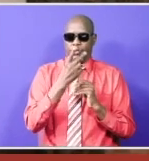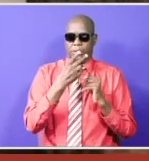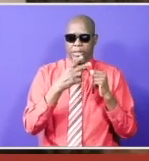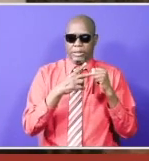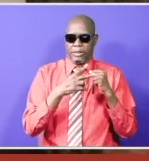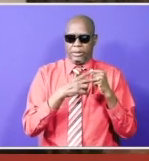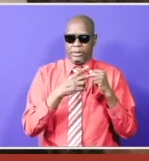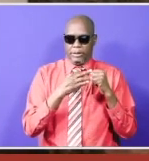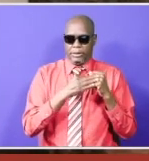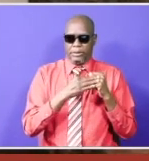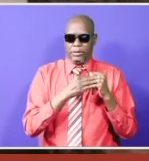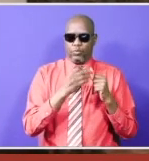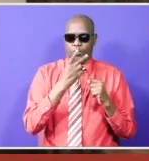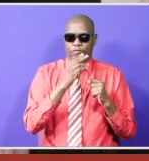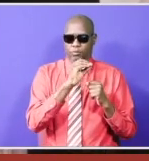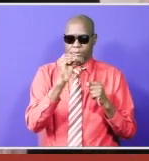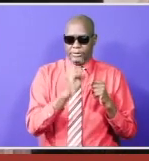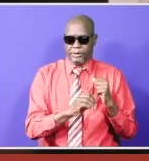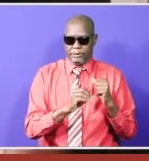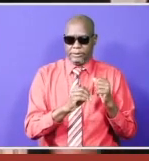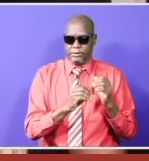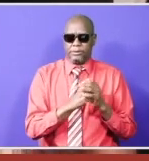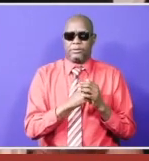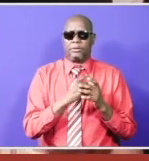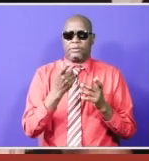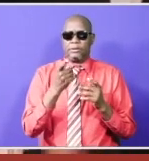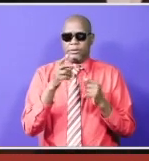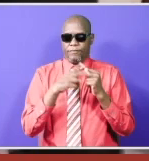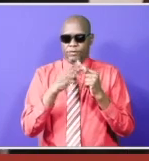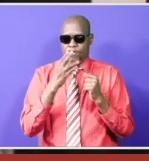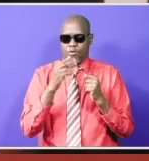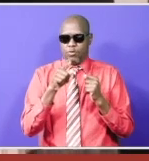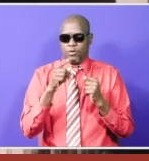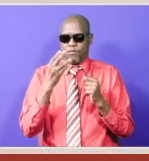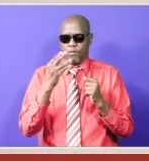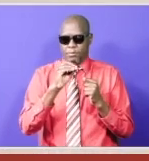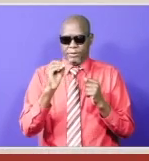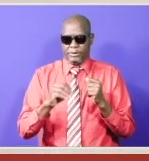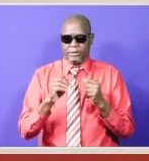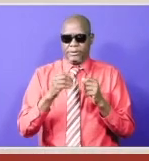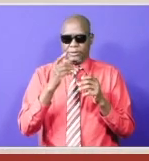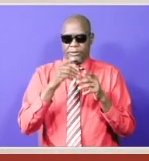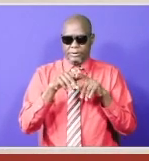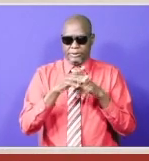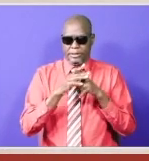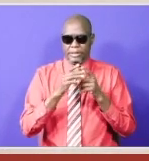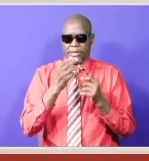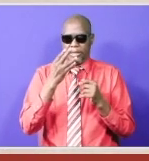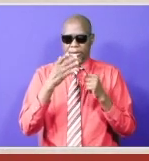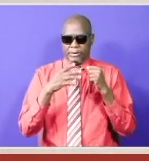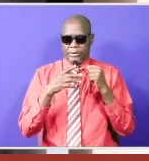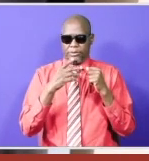followed by finance and business management at 27.4%, as engineering come in third with 19.2%,